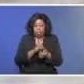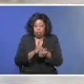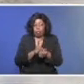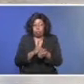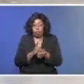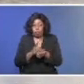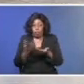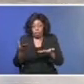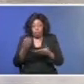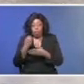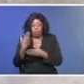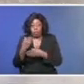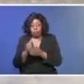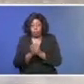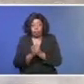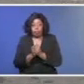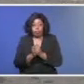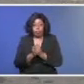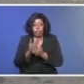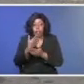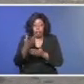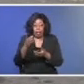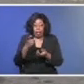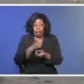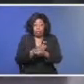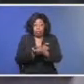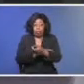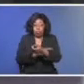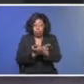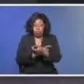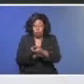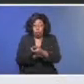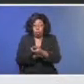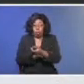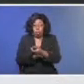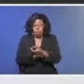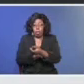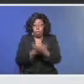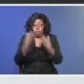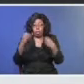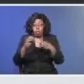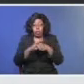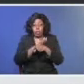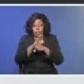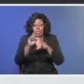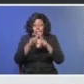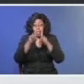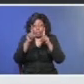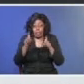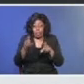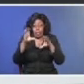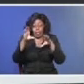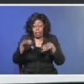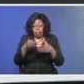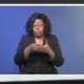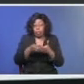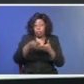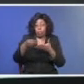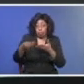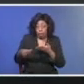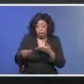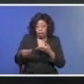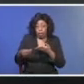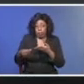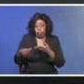here at home. There at the drug counter of SuperValue stores are COVID-19 tests that can be purchased